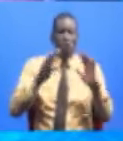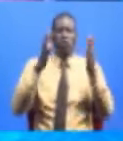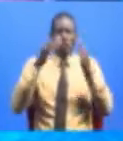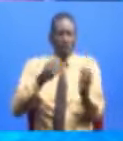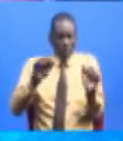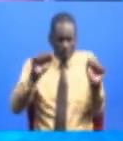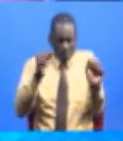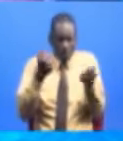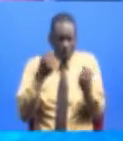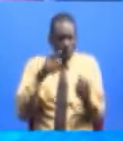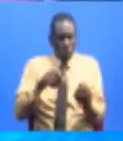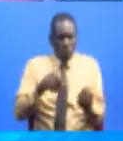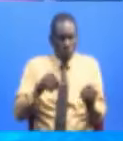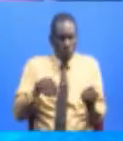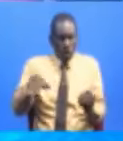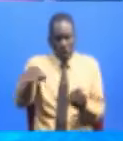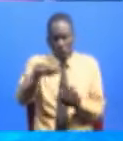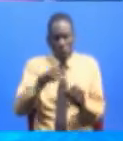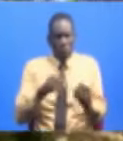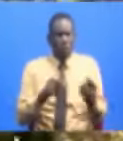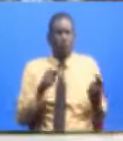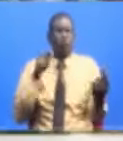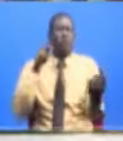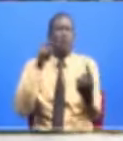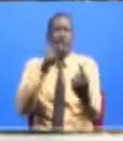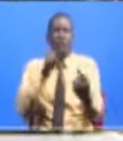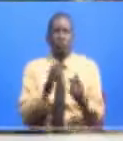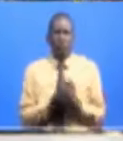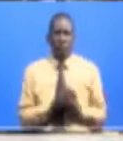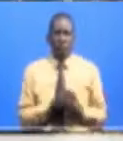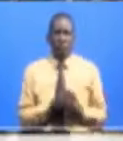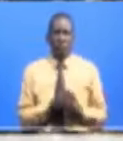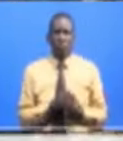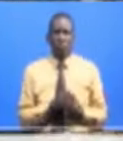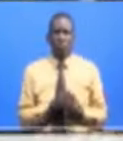Martin Mwangi with the details.